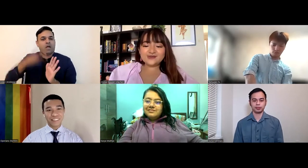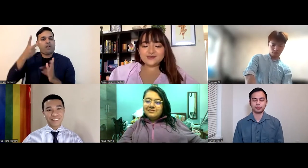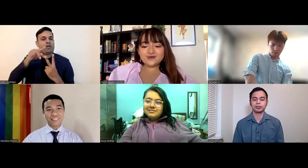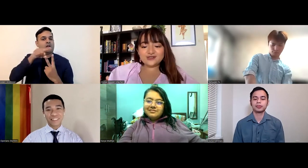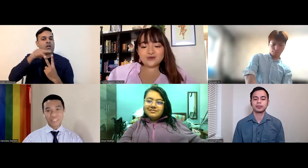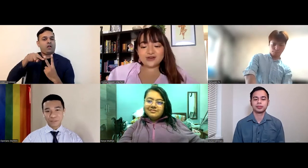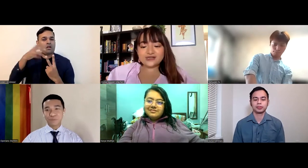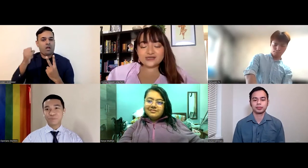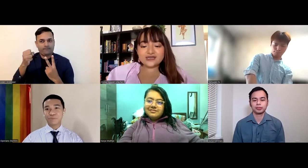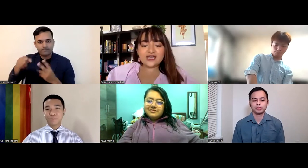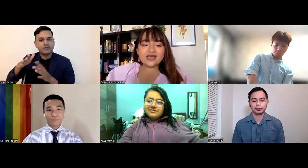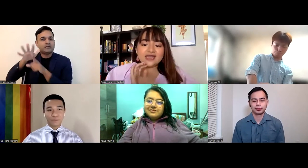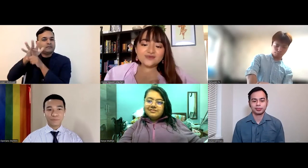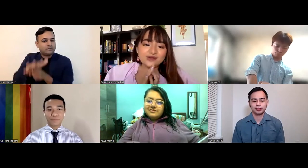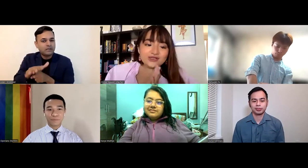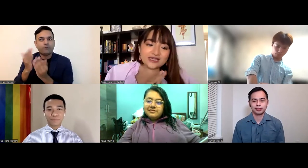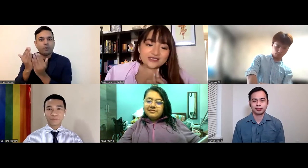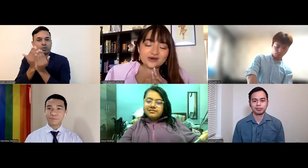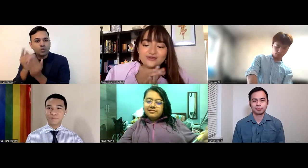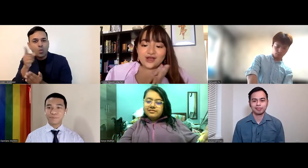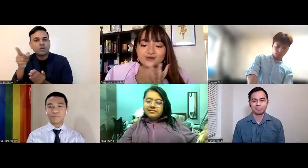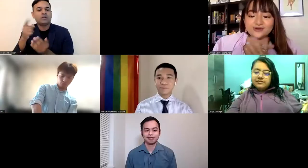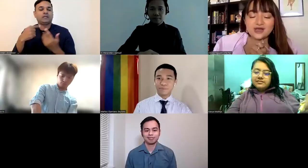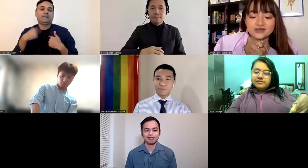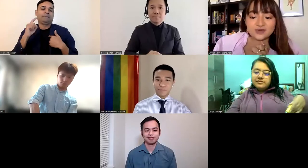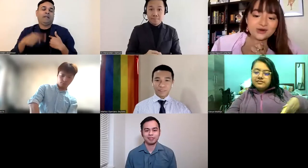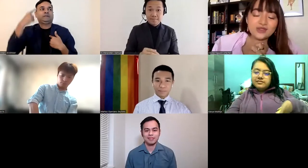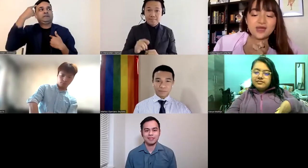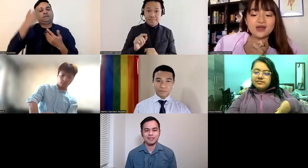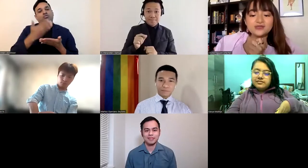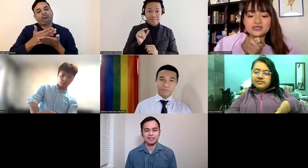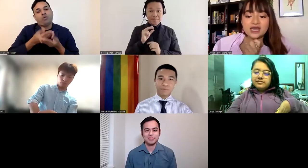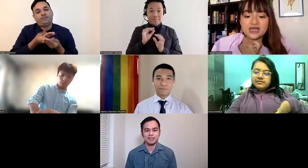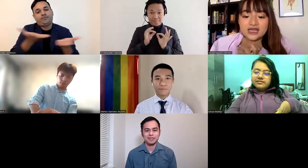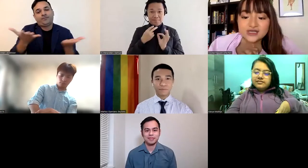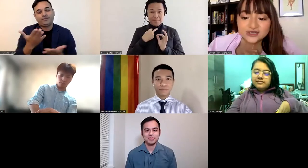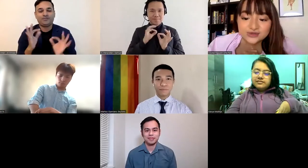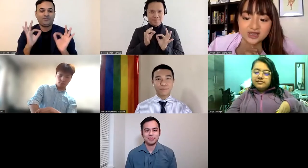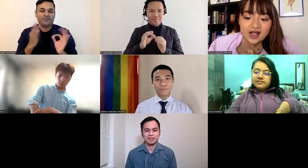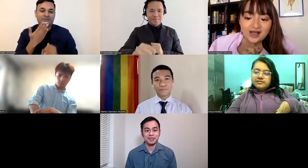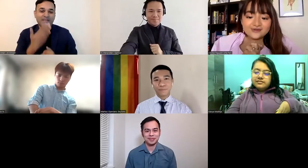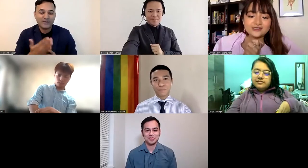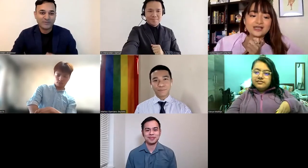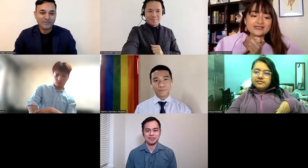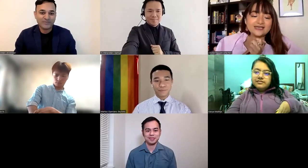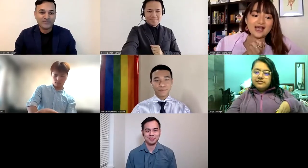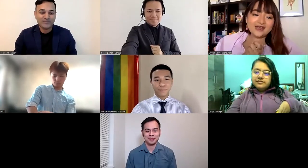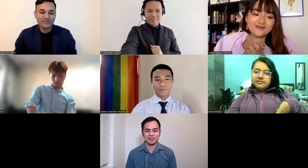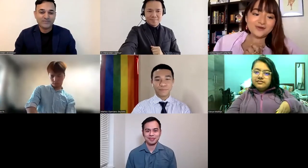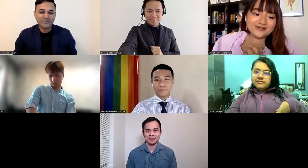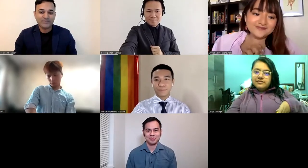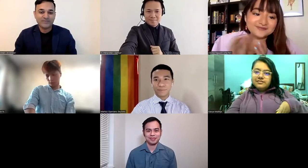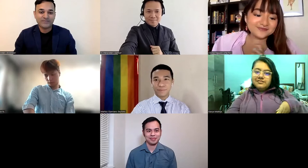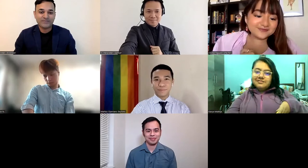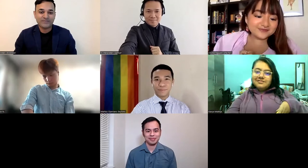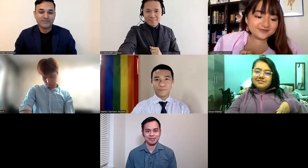Thank you so much, Marcus. And last but not least, our final speaker on the panel today, Surya, would you like to say hi to